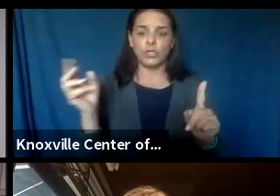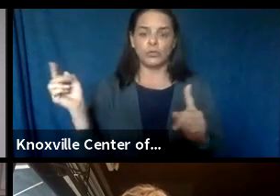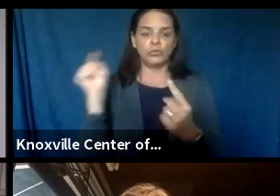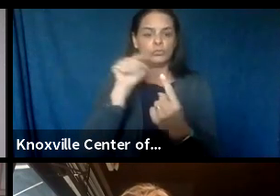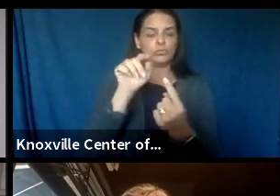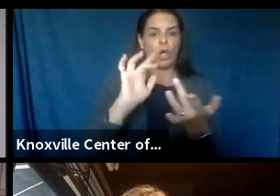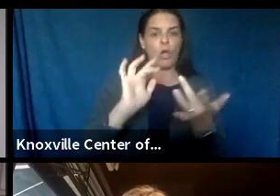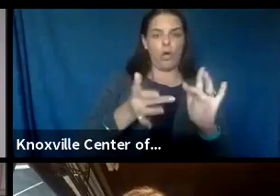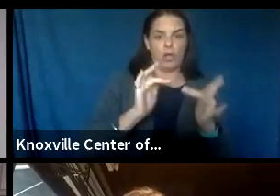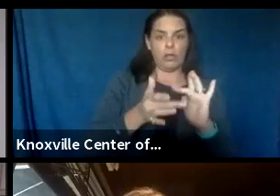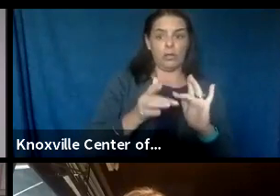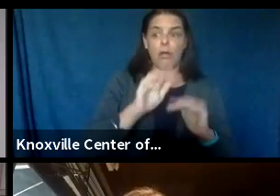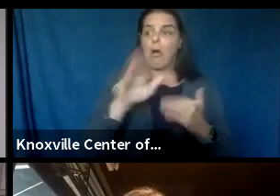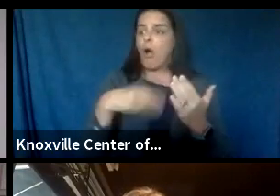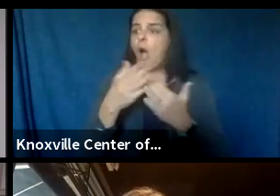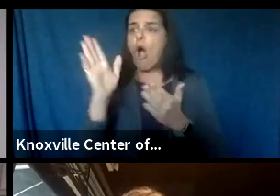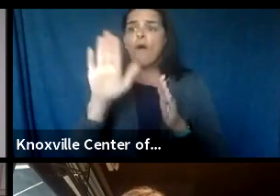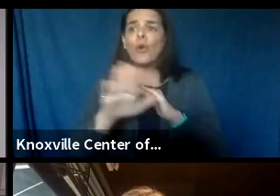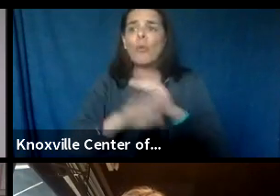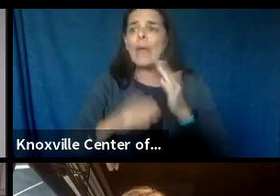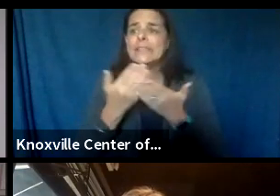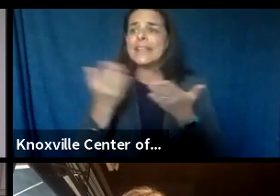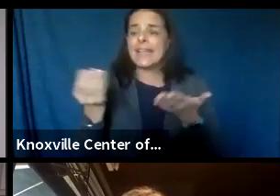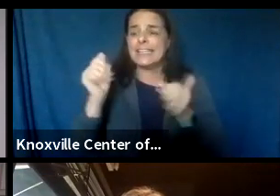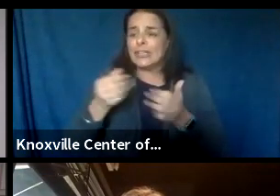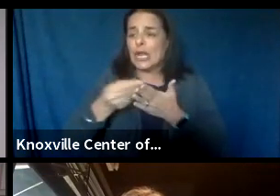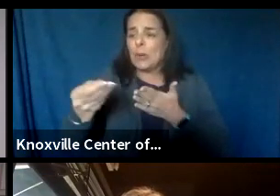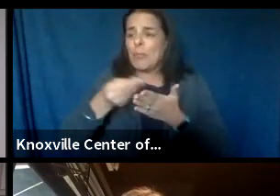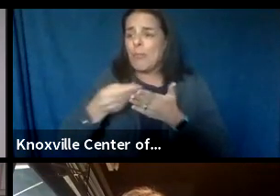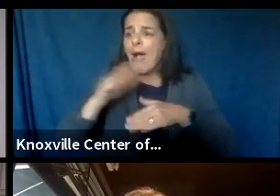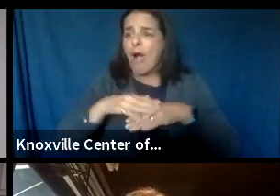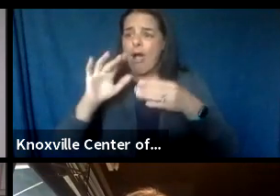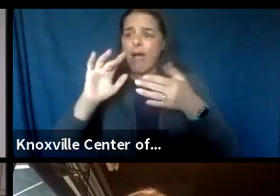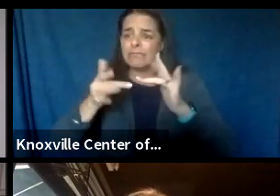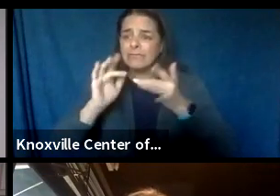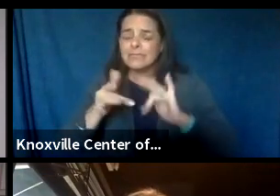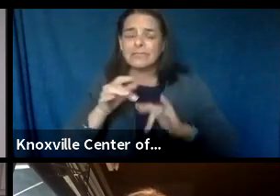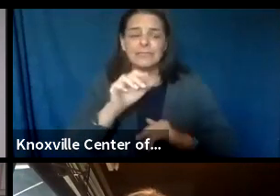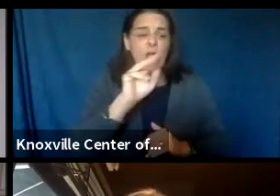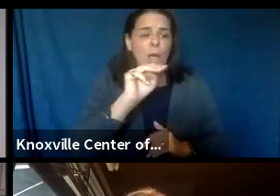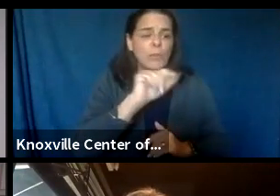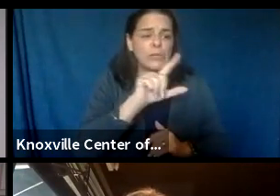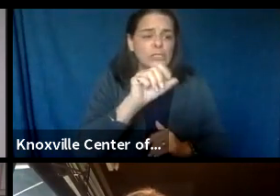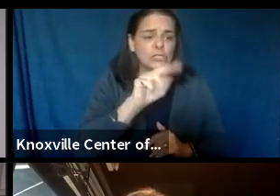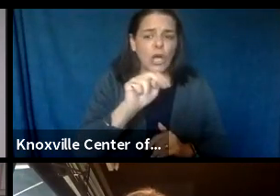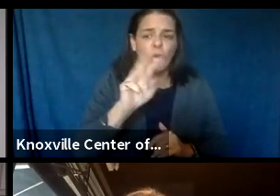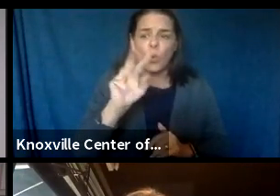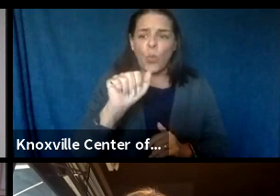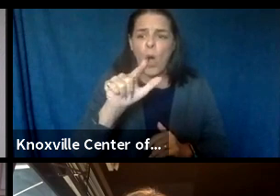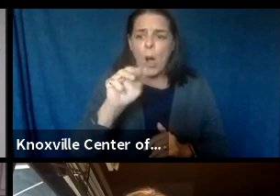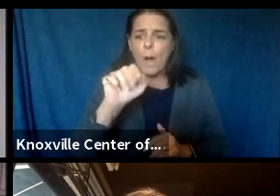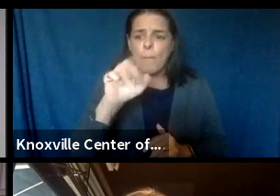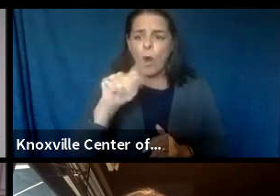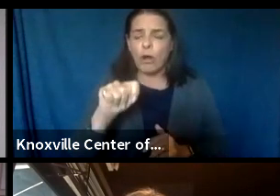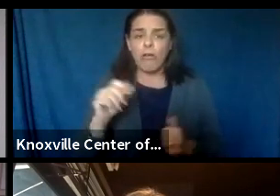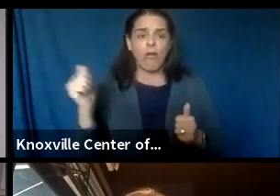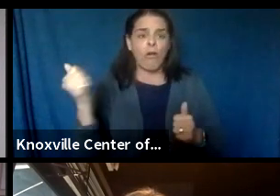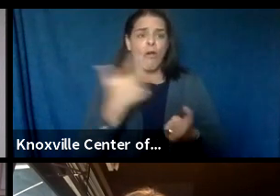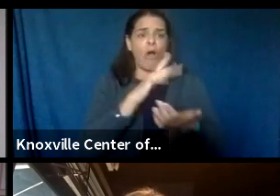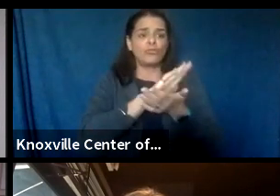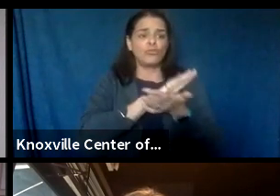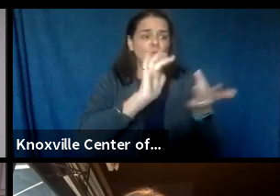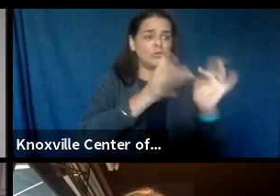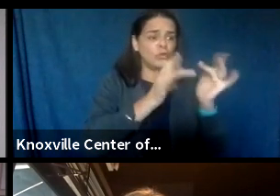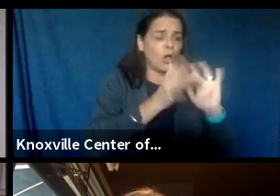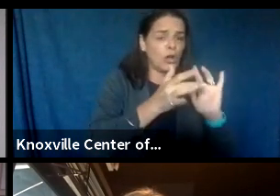can buy all of your basic necessities online through Amazon or Walmart. All the schools have gone online as far as allowing children to